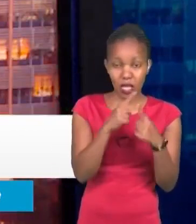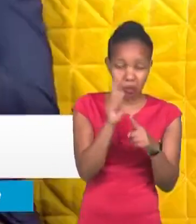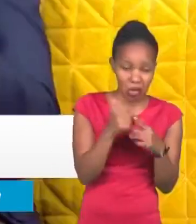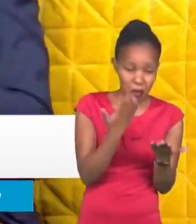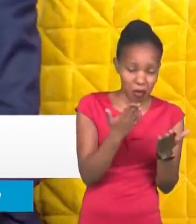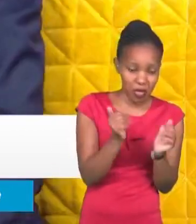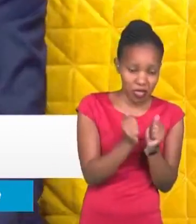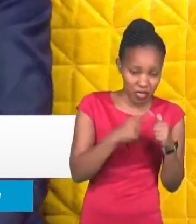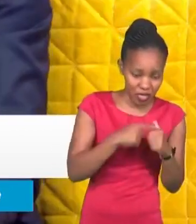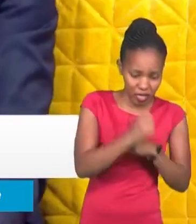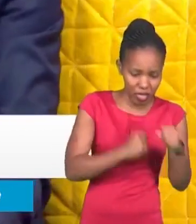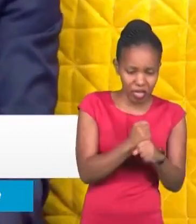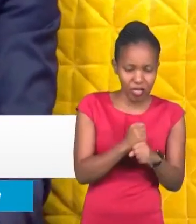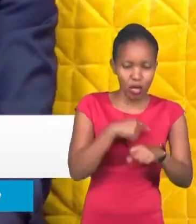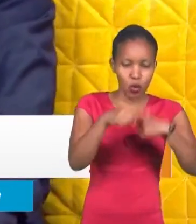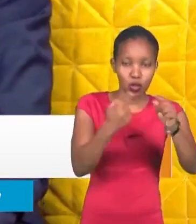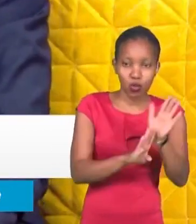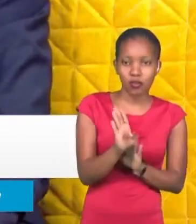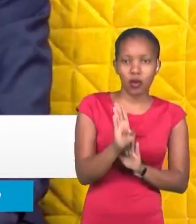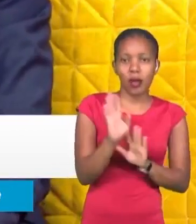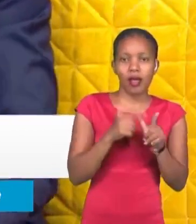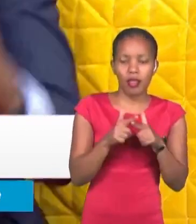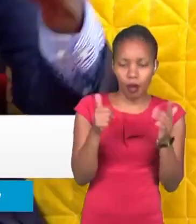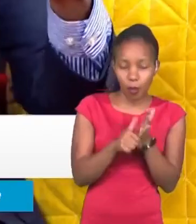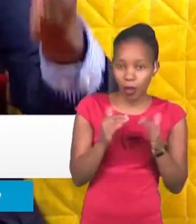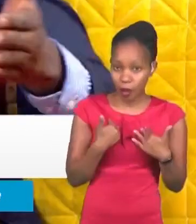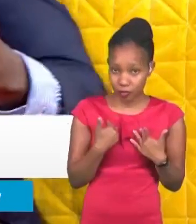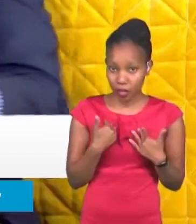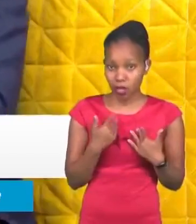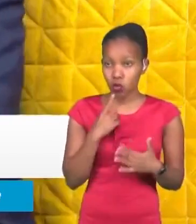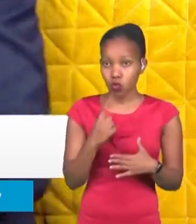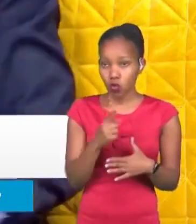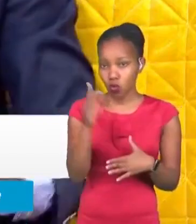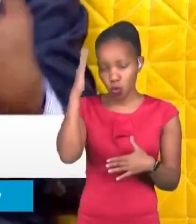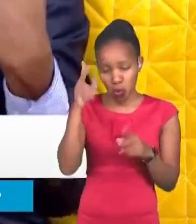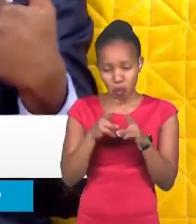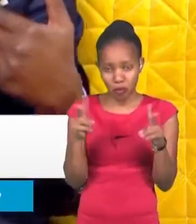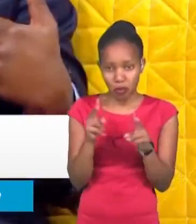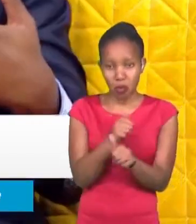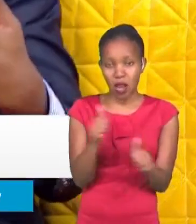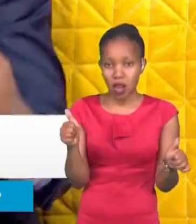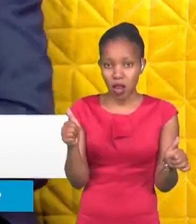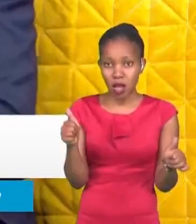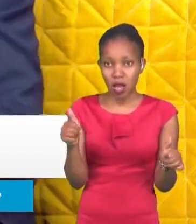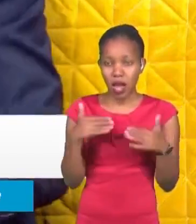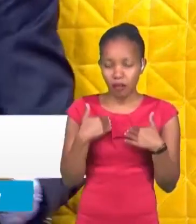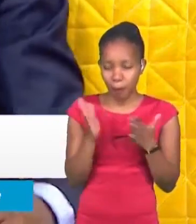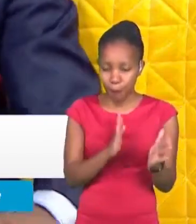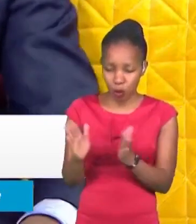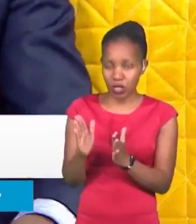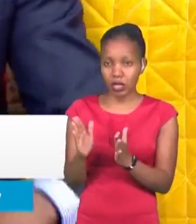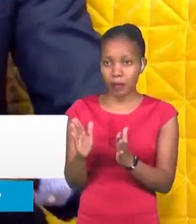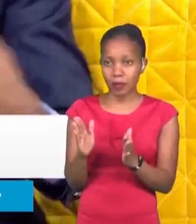still developing, there's some consequences. Now, you know very well that we there's a process in terms